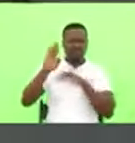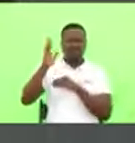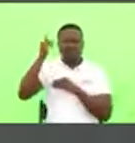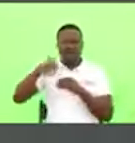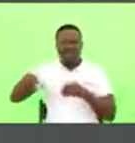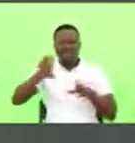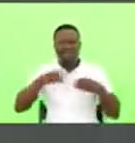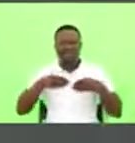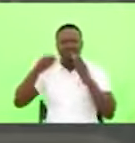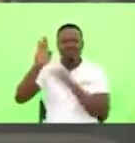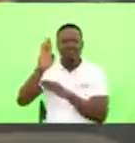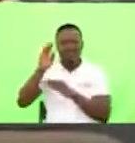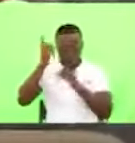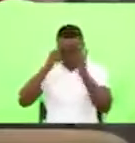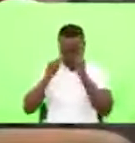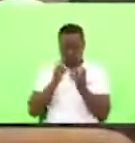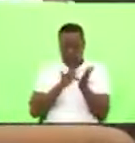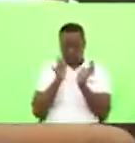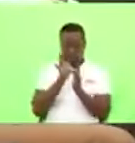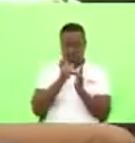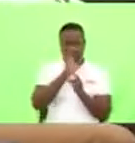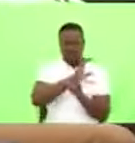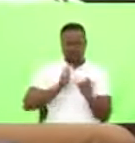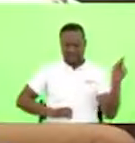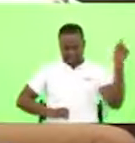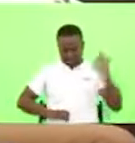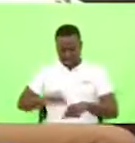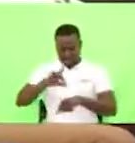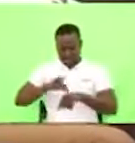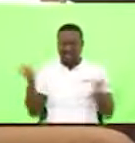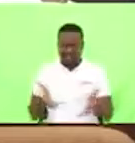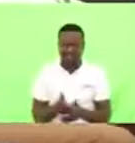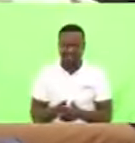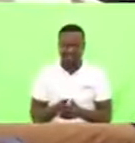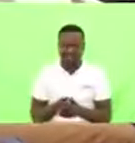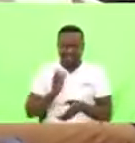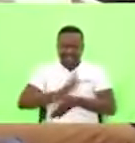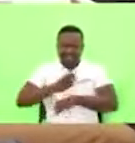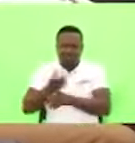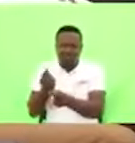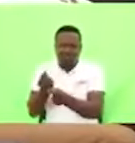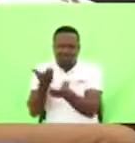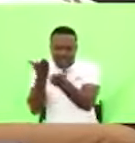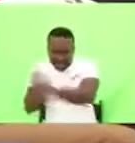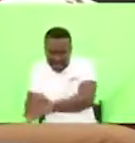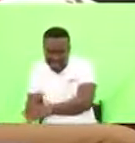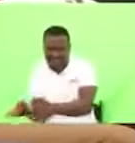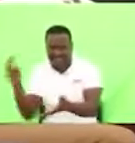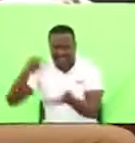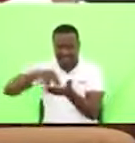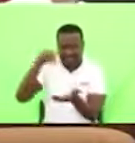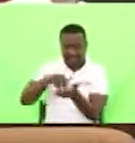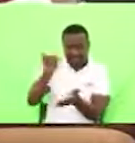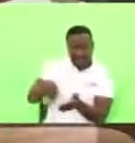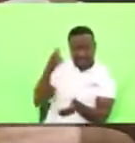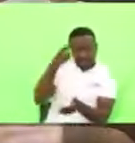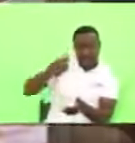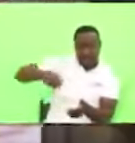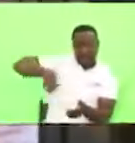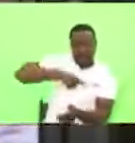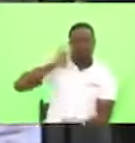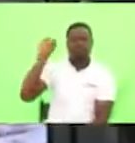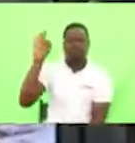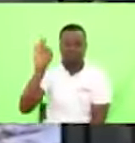responding? Because a certain Jesus came on this earth. He died and he rose again. He is a reason for our